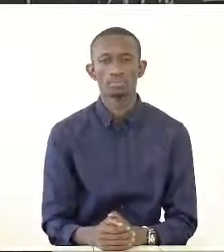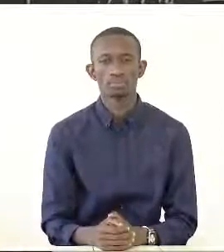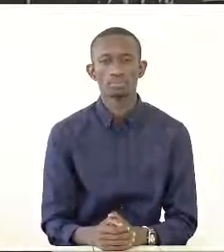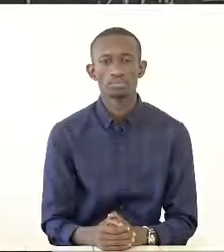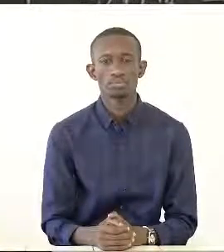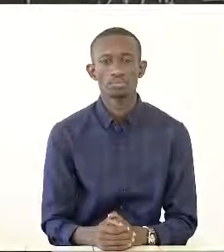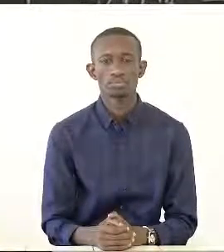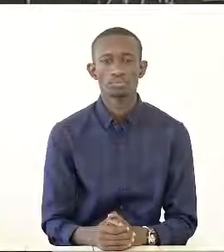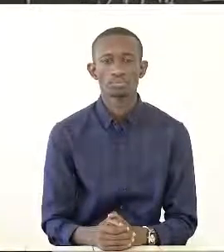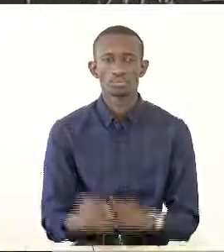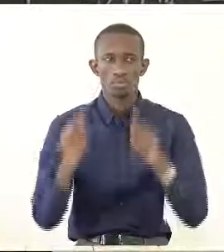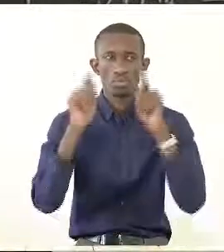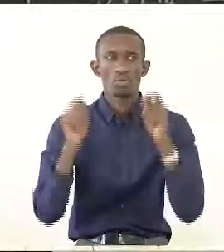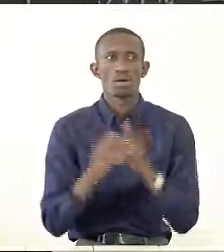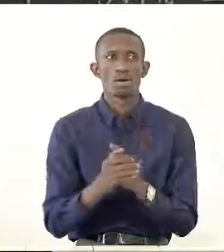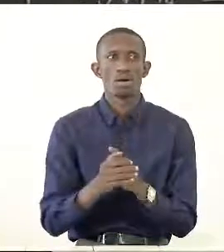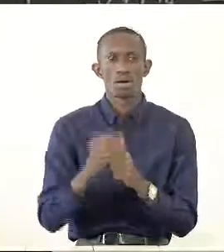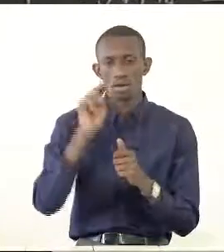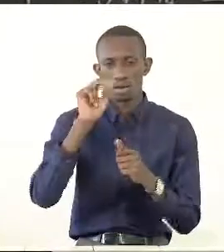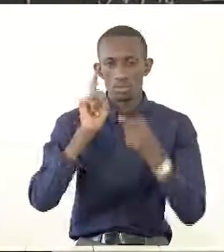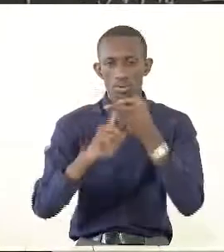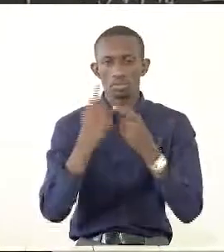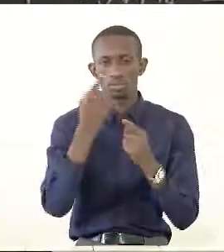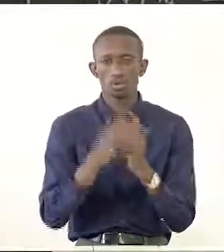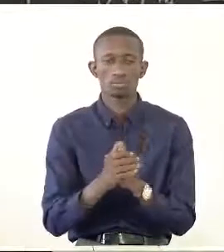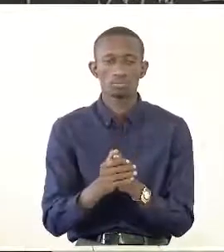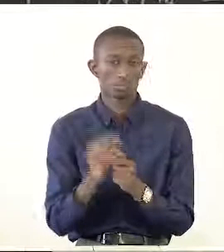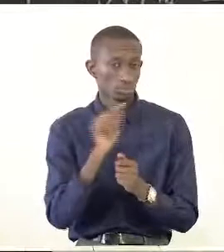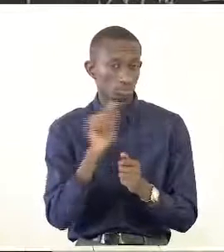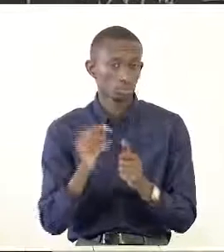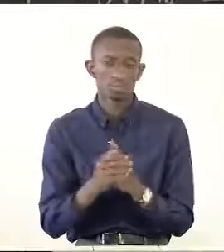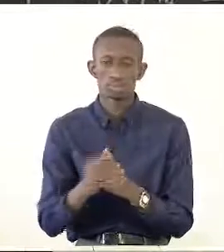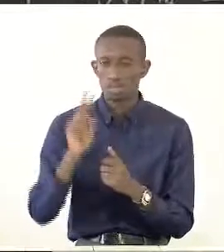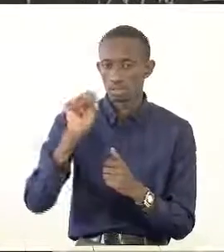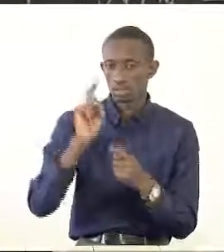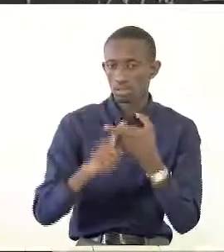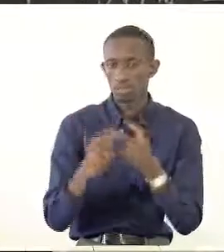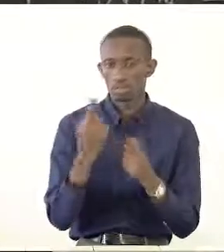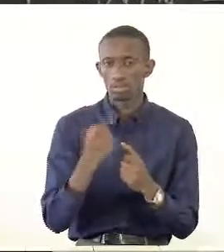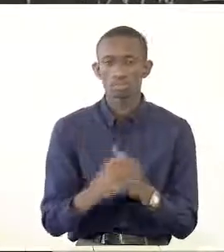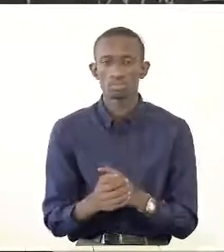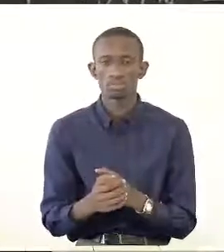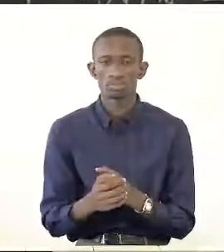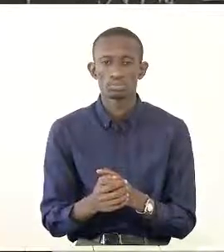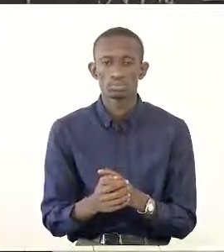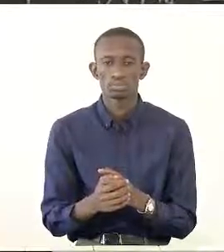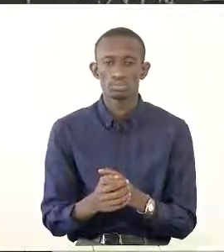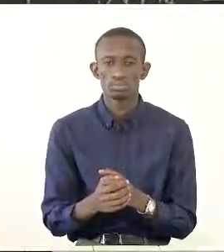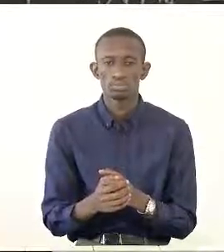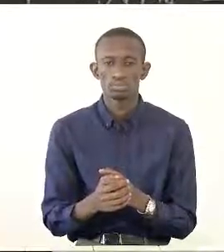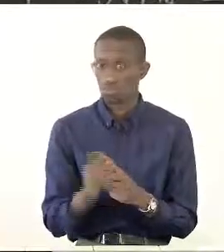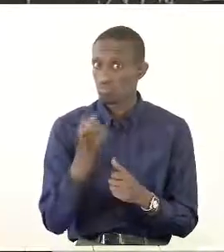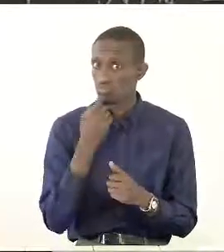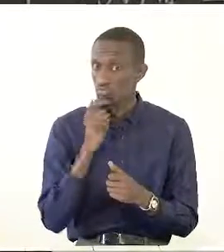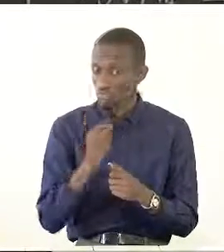power n plus 1 divided by n plus 1. Of course, you have to add